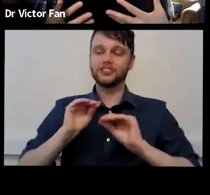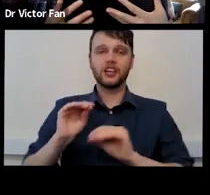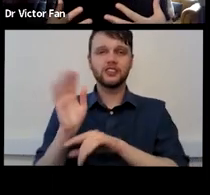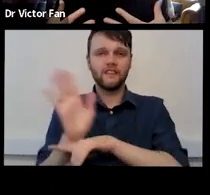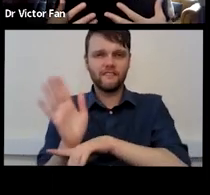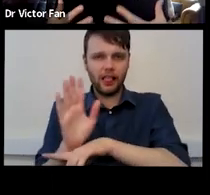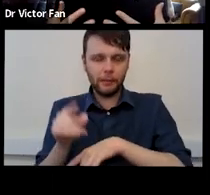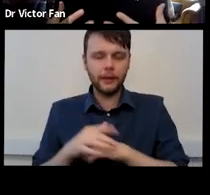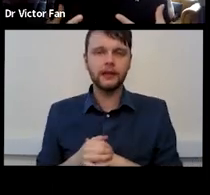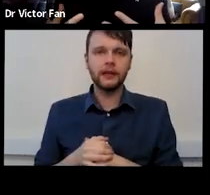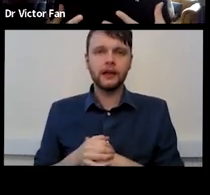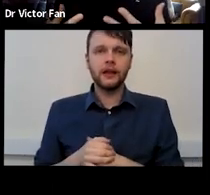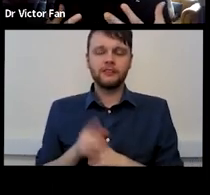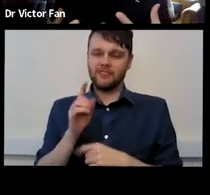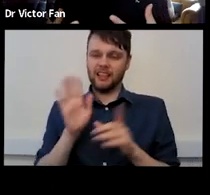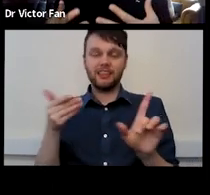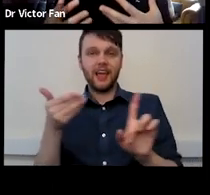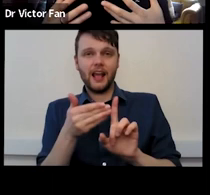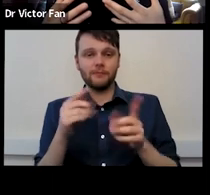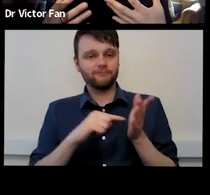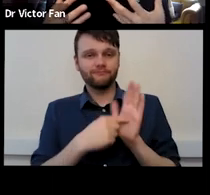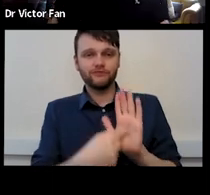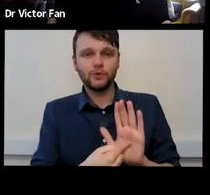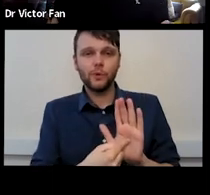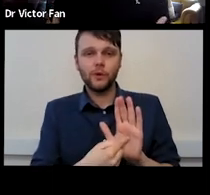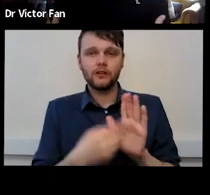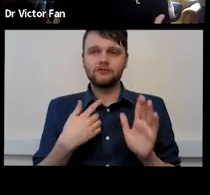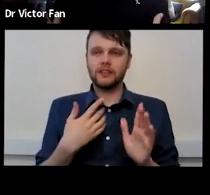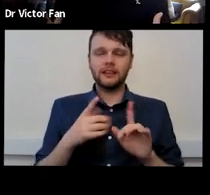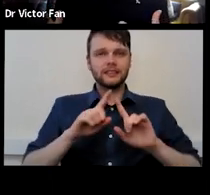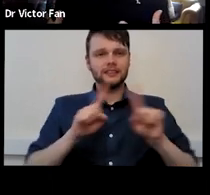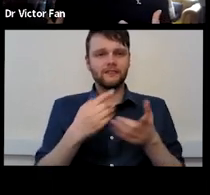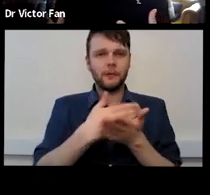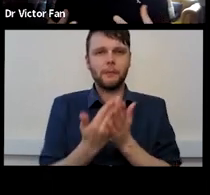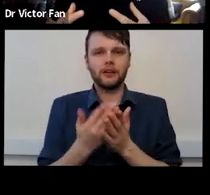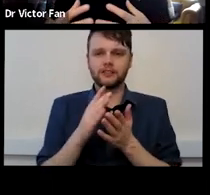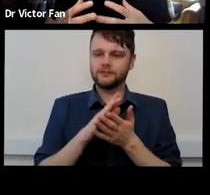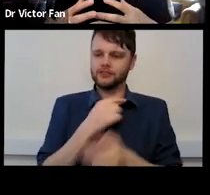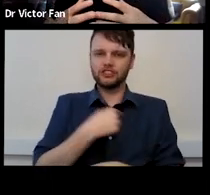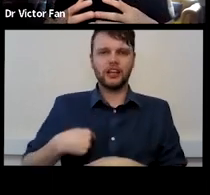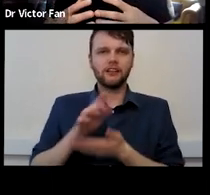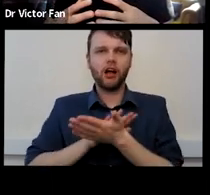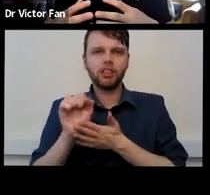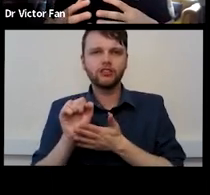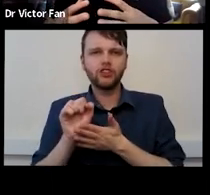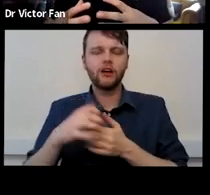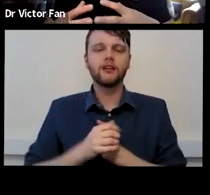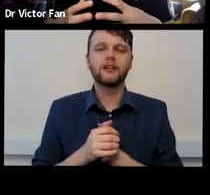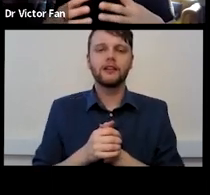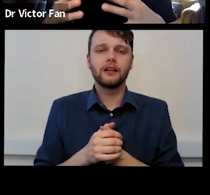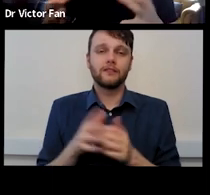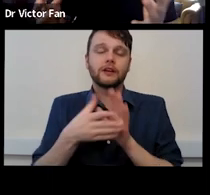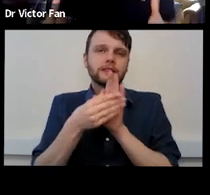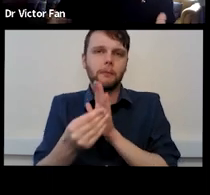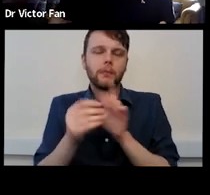which really aimed to introduce aspects of Chinese cultures that could, for